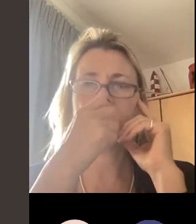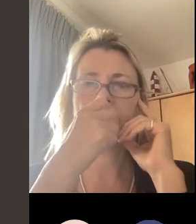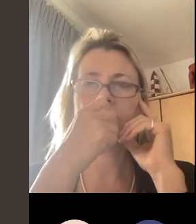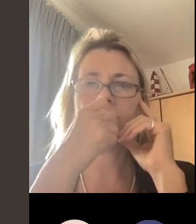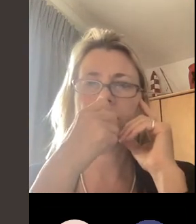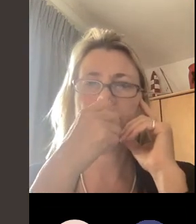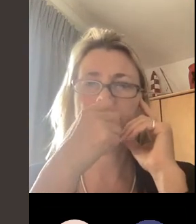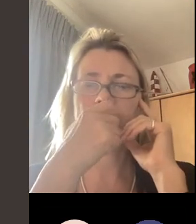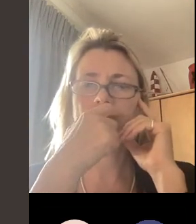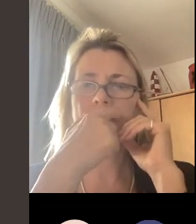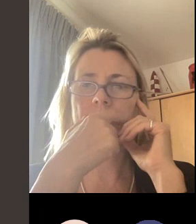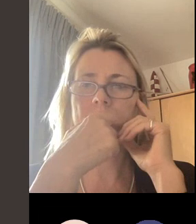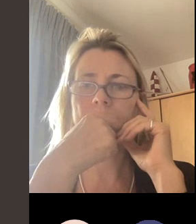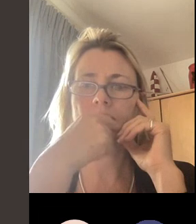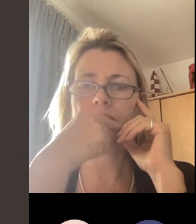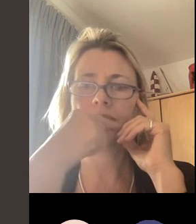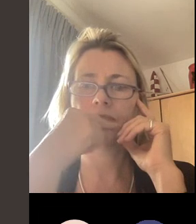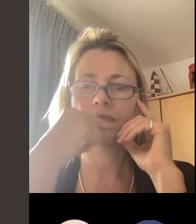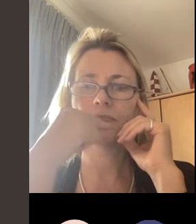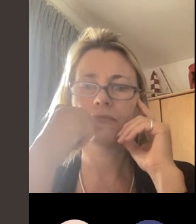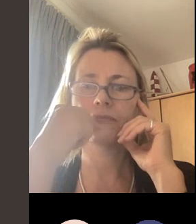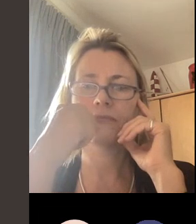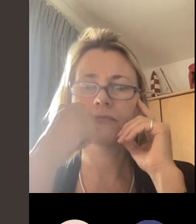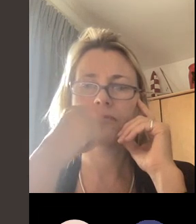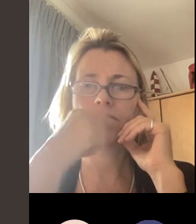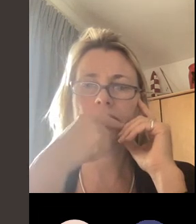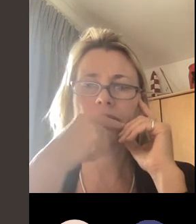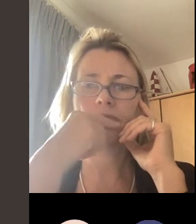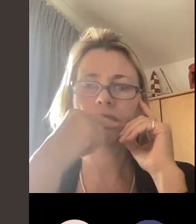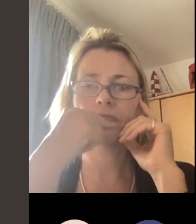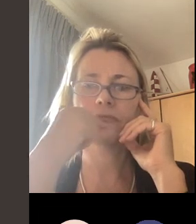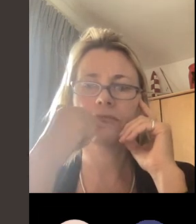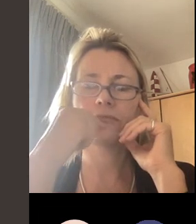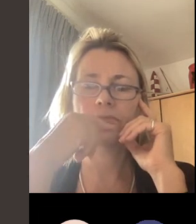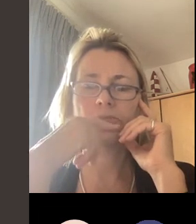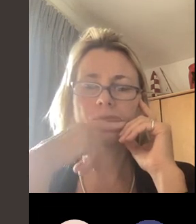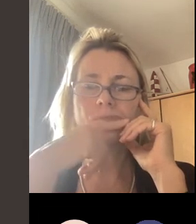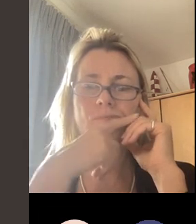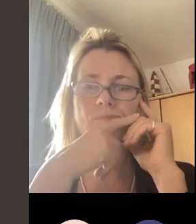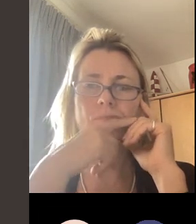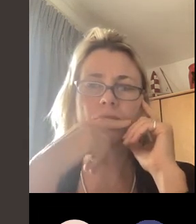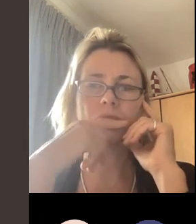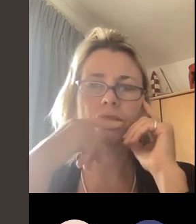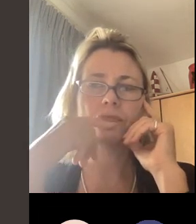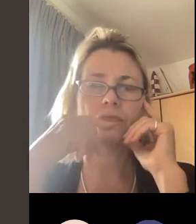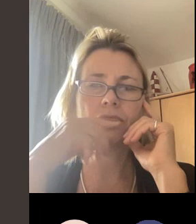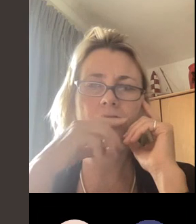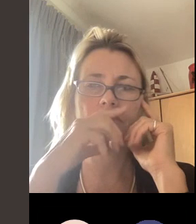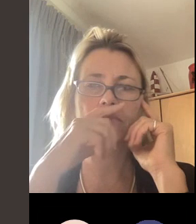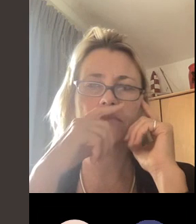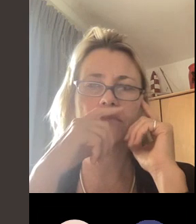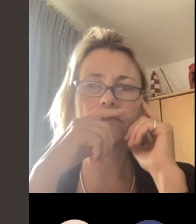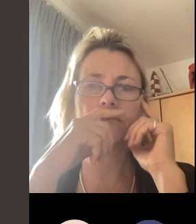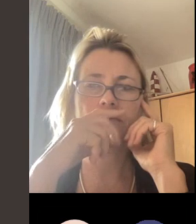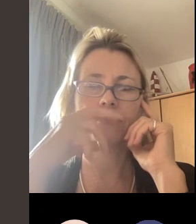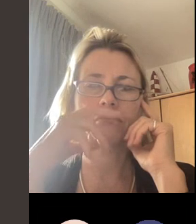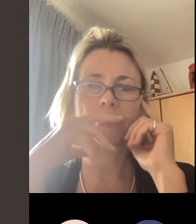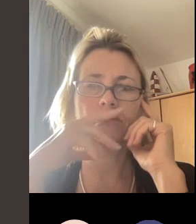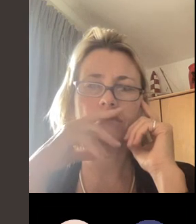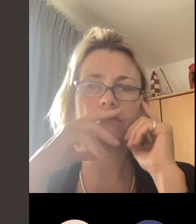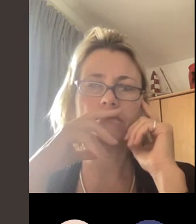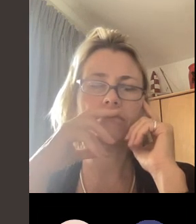level of digital expertise that were required to participate. So, you know, it might be that most farmers don't